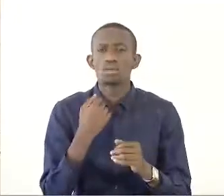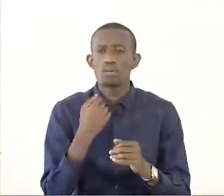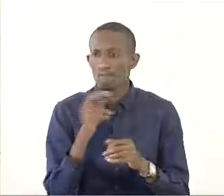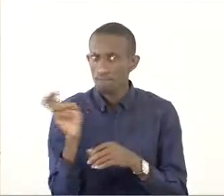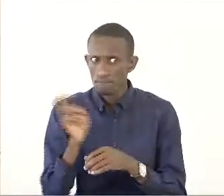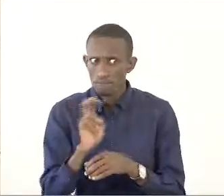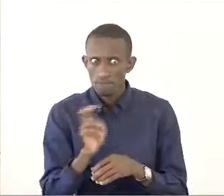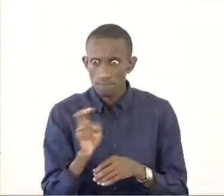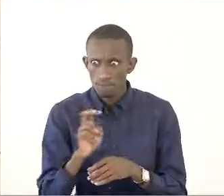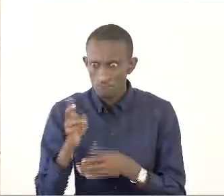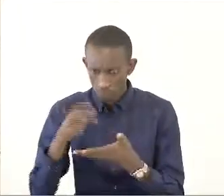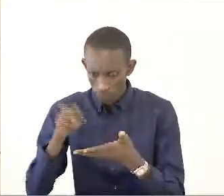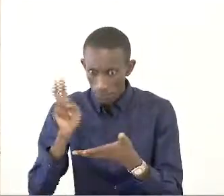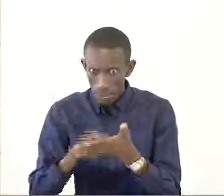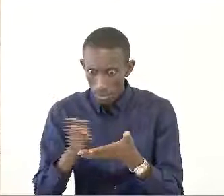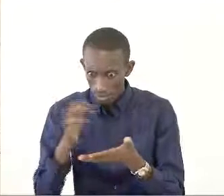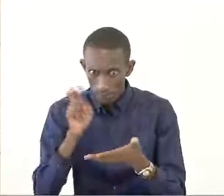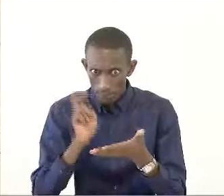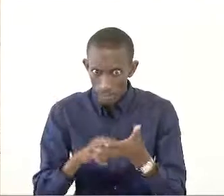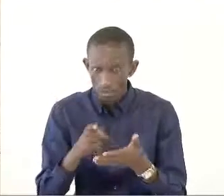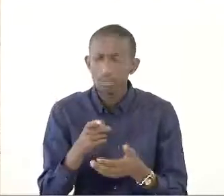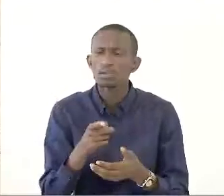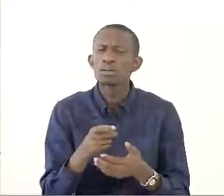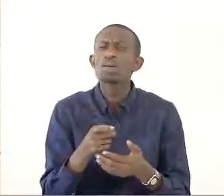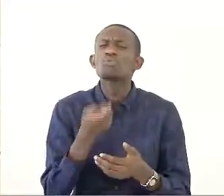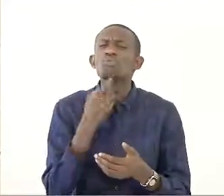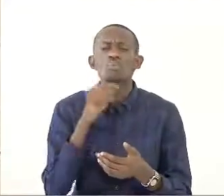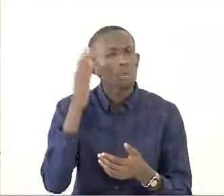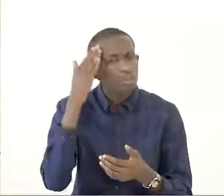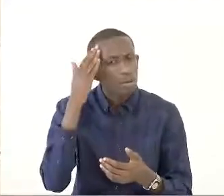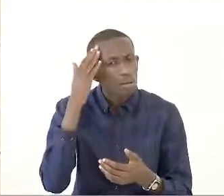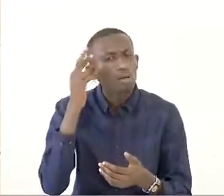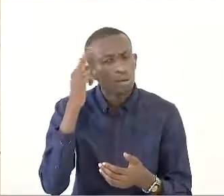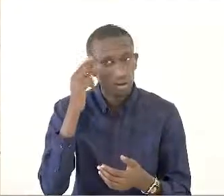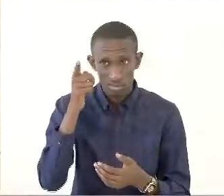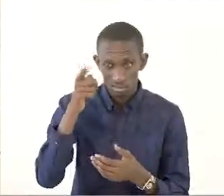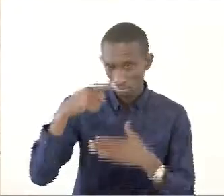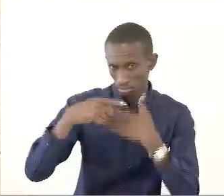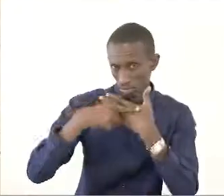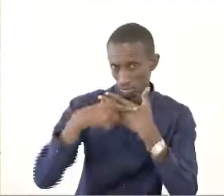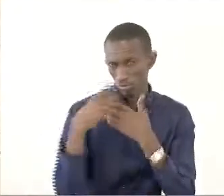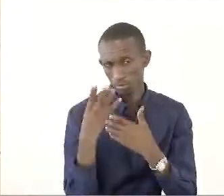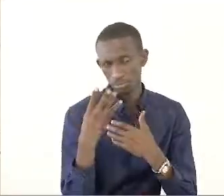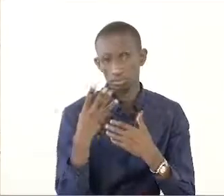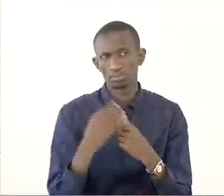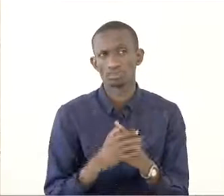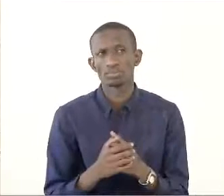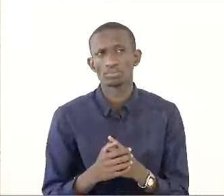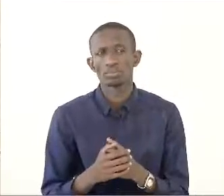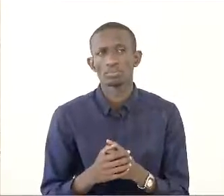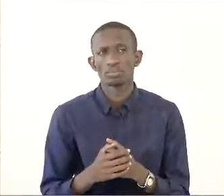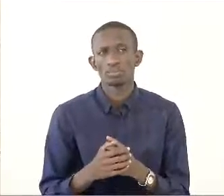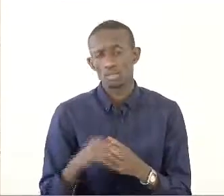verify, you need to find that, or to remember that if this one is -4 and the one down